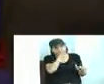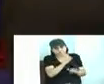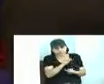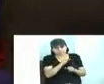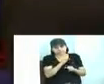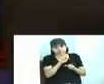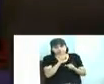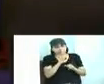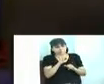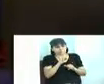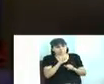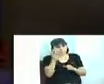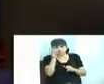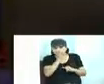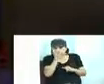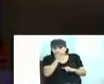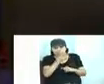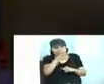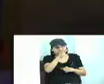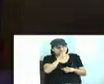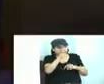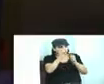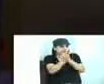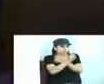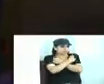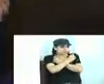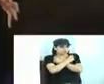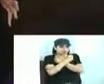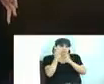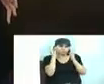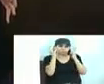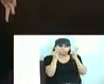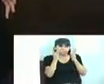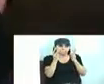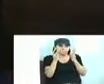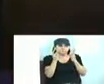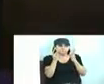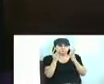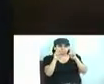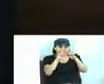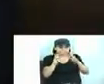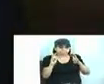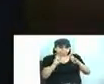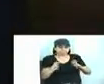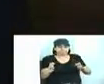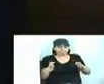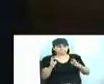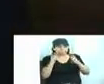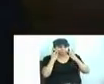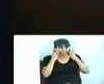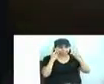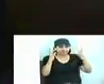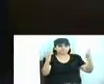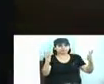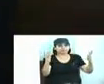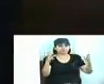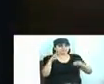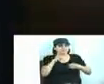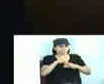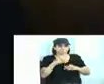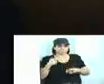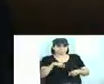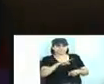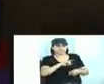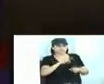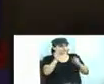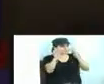as God's love and vision unfolds within us. Imagine this. So imagine, if you will, imagine